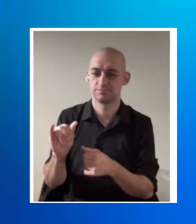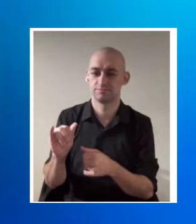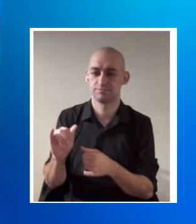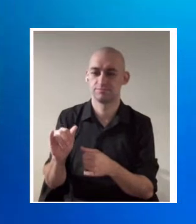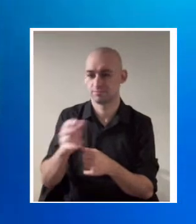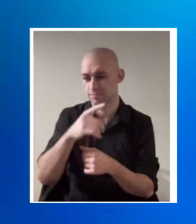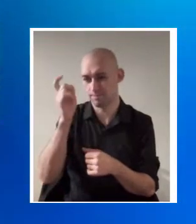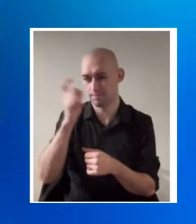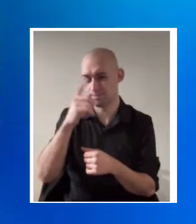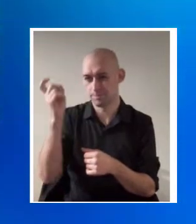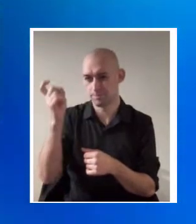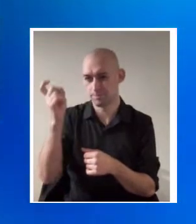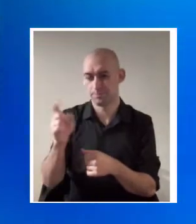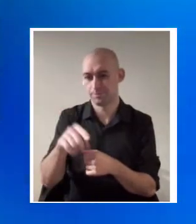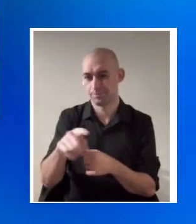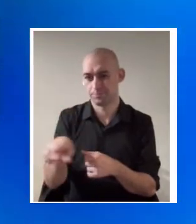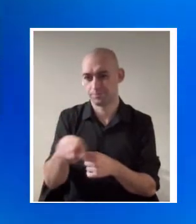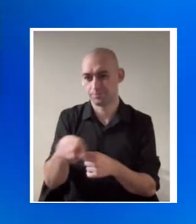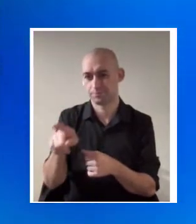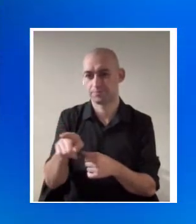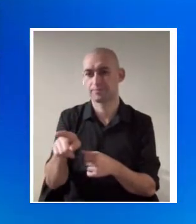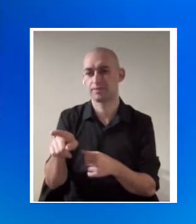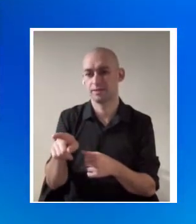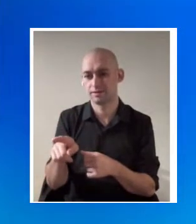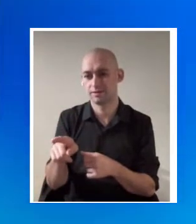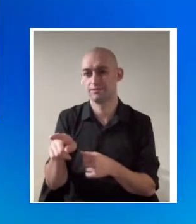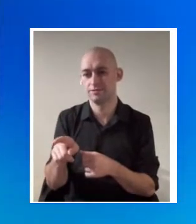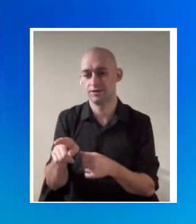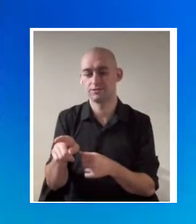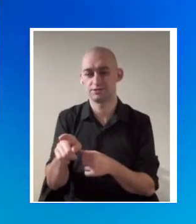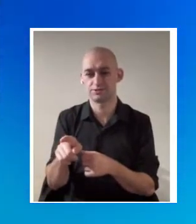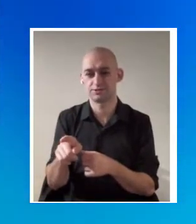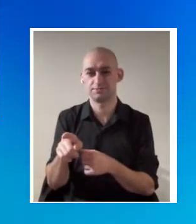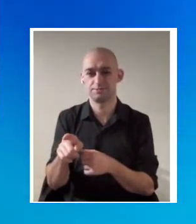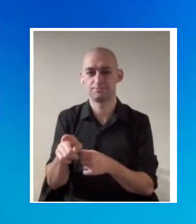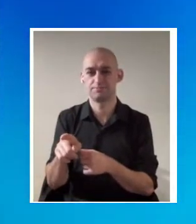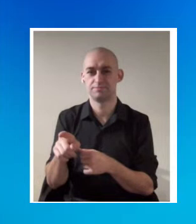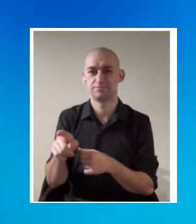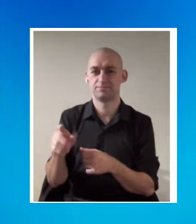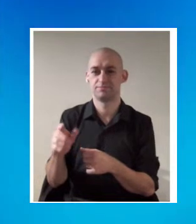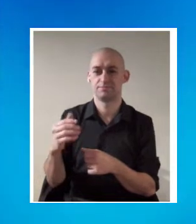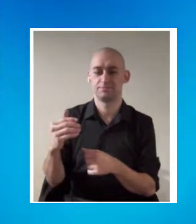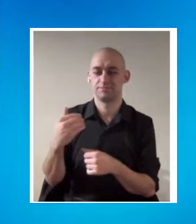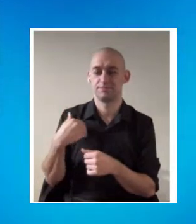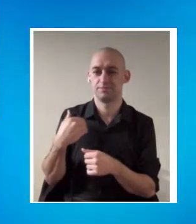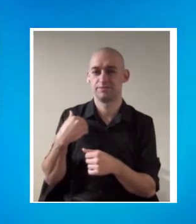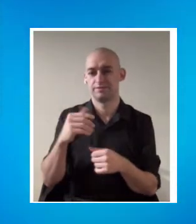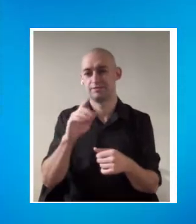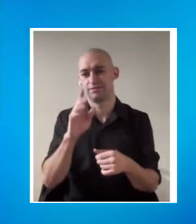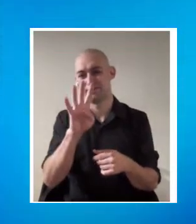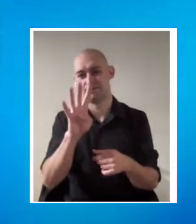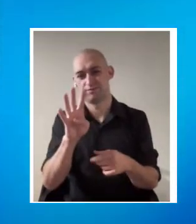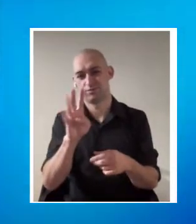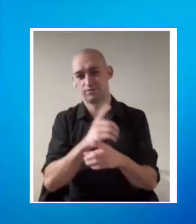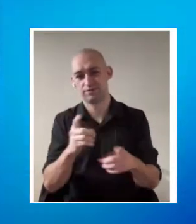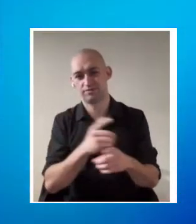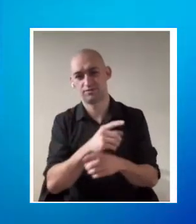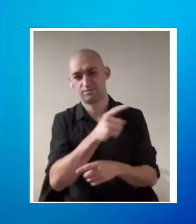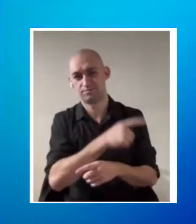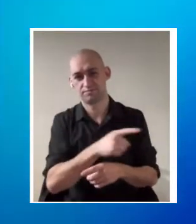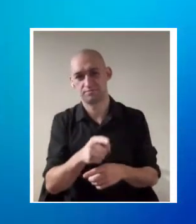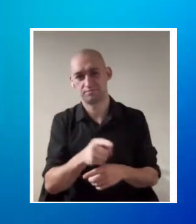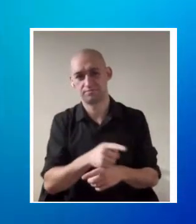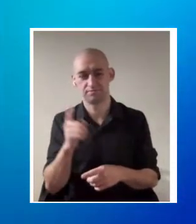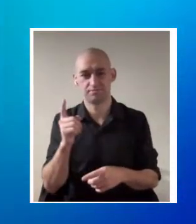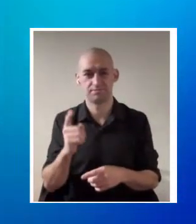Because they're not listed. Poll. Yeah, because they're not listed. Okay, yeah, I could, because I need to list the 4 priority, because we'd had a handout last time.